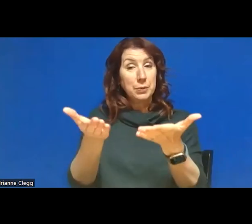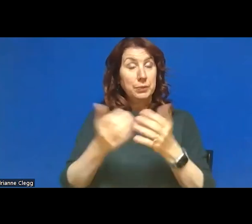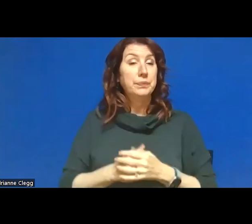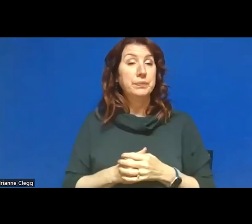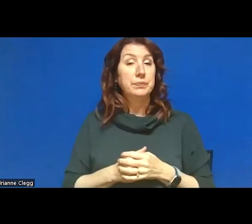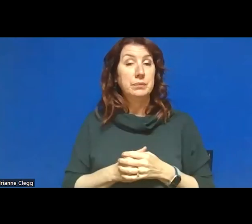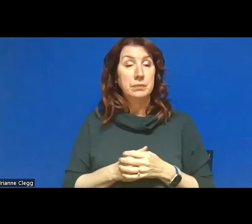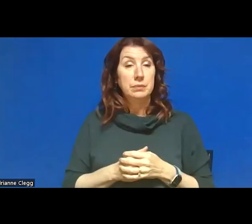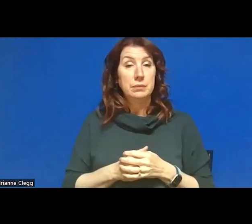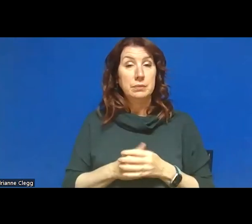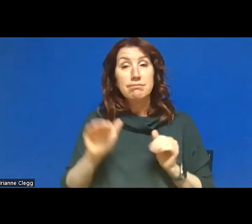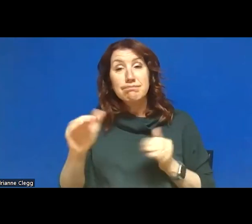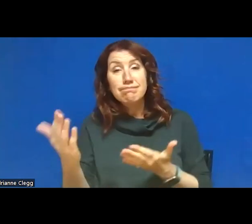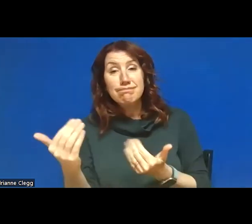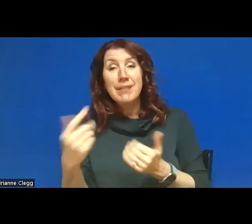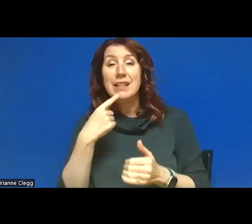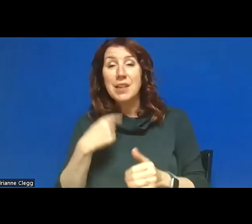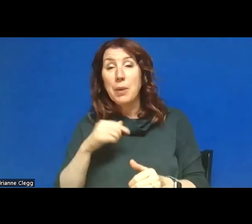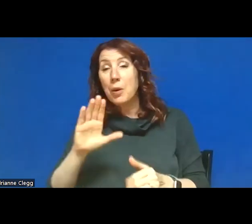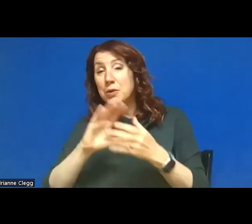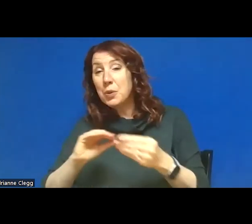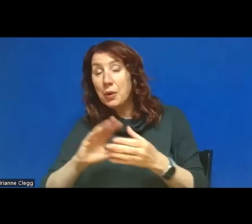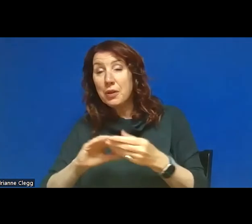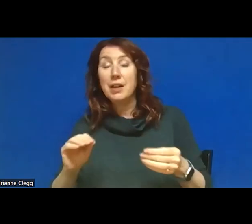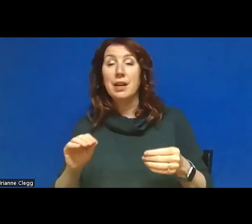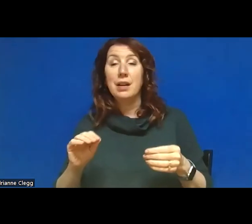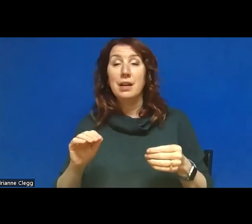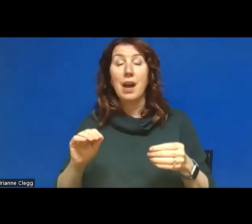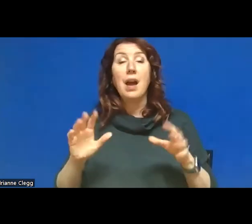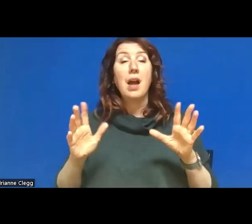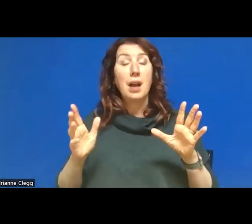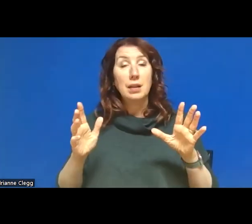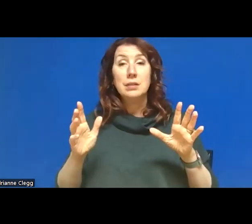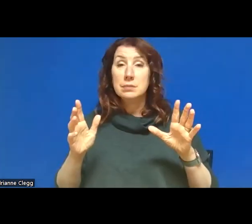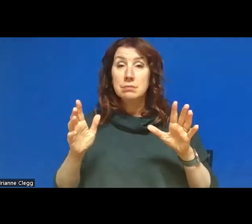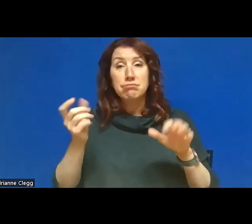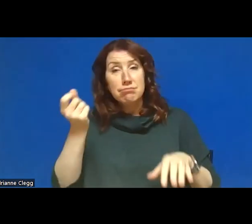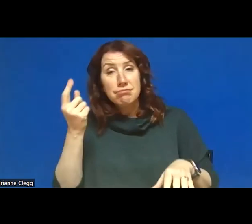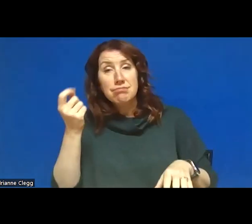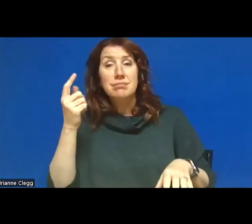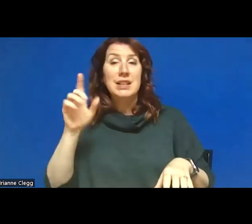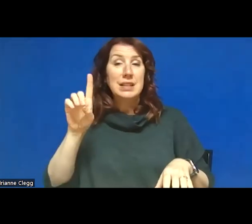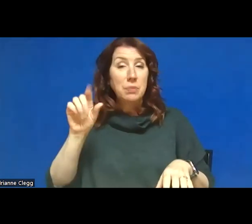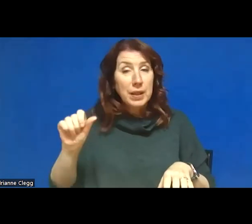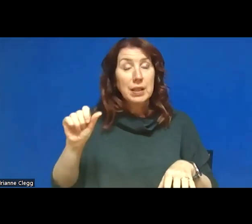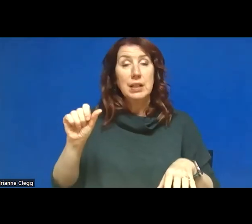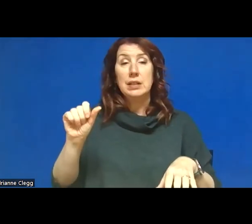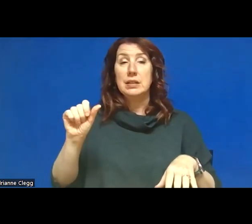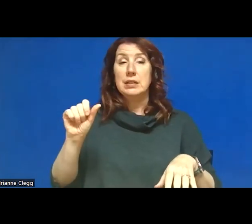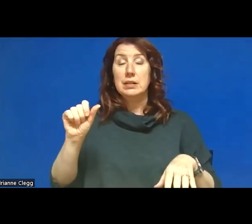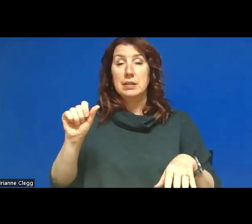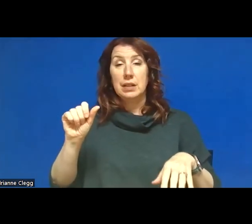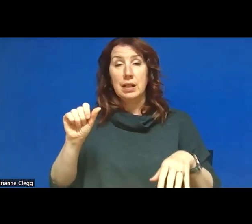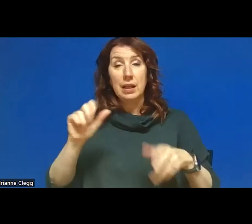Encouraging other people to tell their stories and building narratives around disability and certain issues is